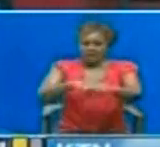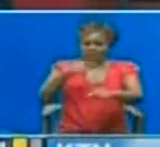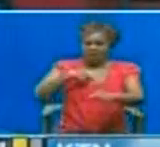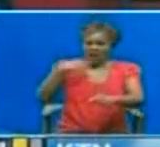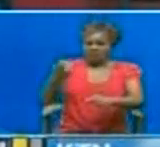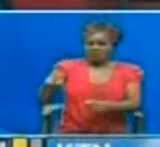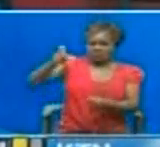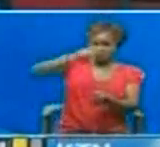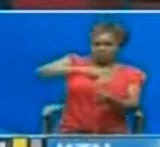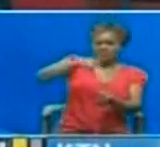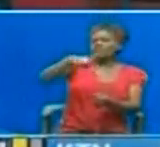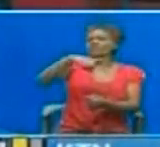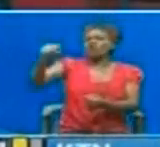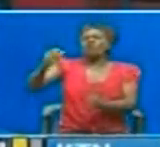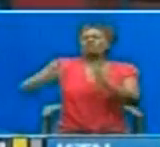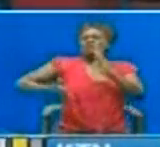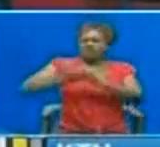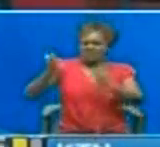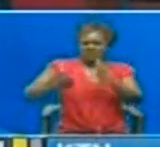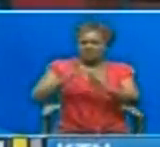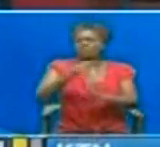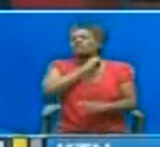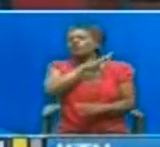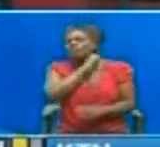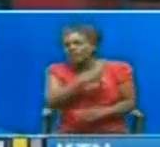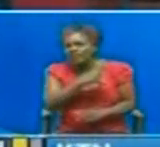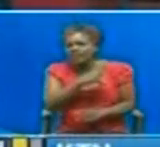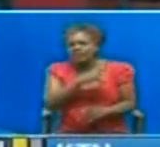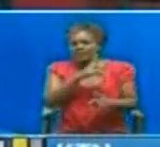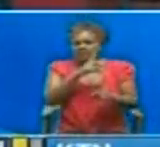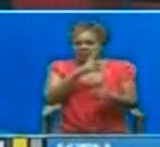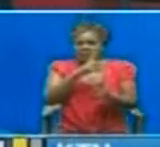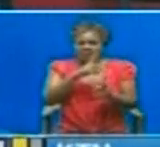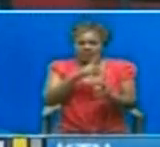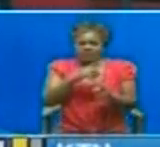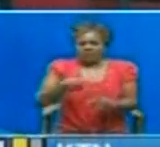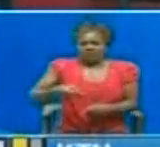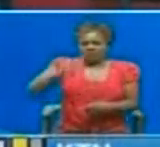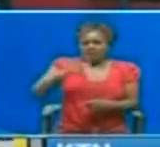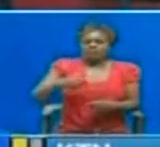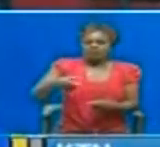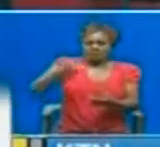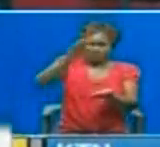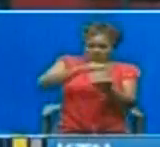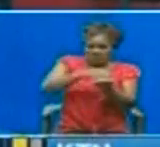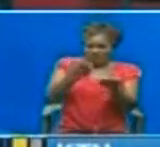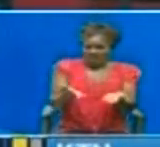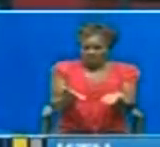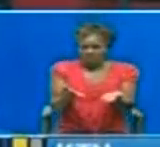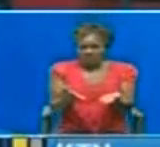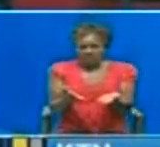hike, straight, it is an increased pump, the prices have been going down.